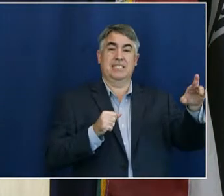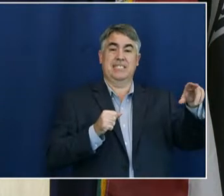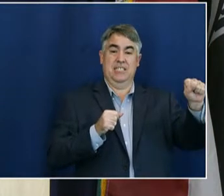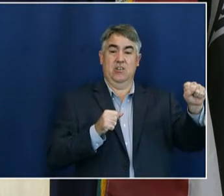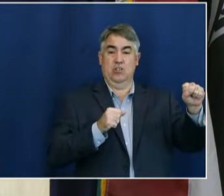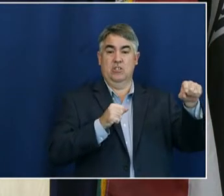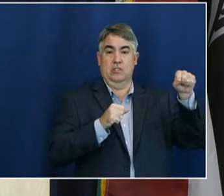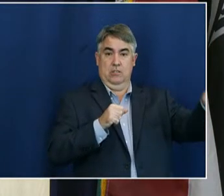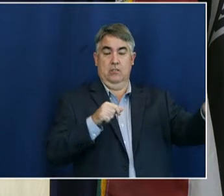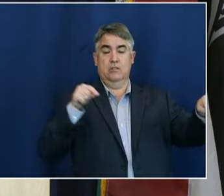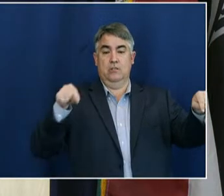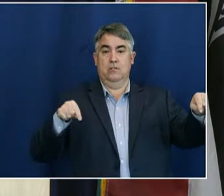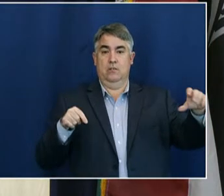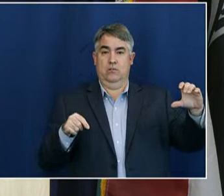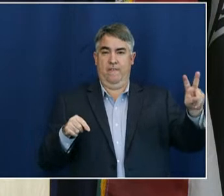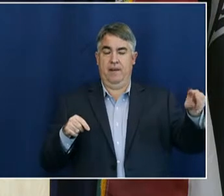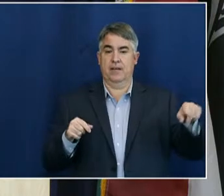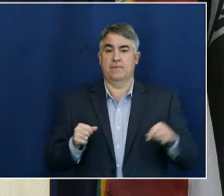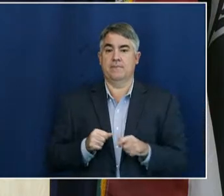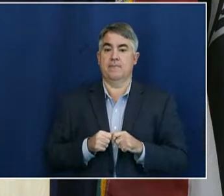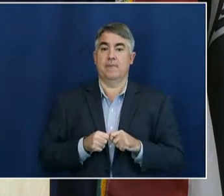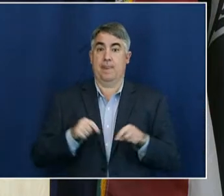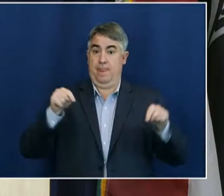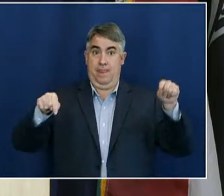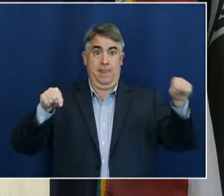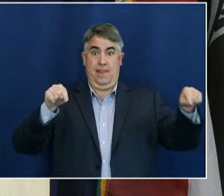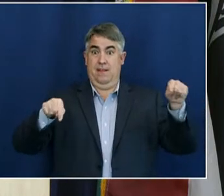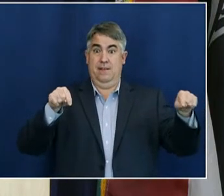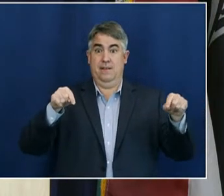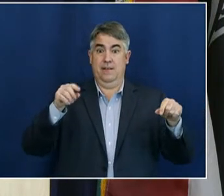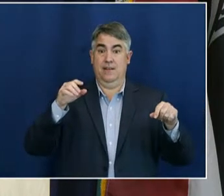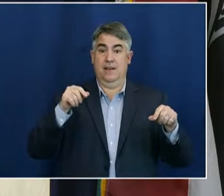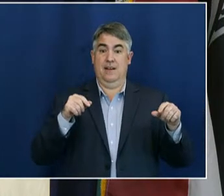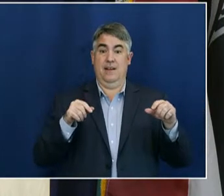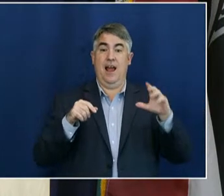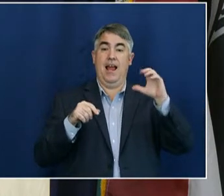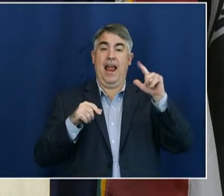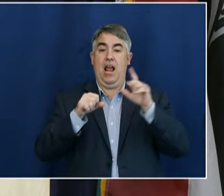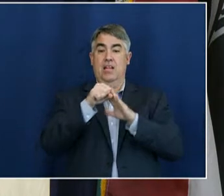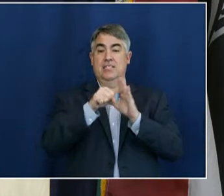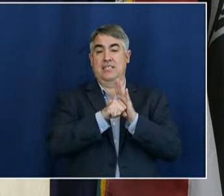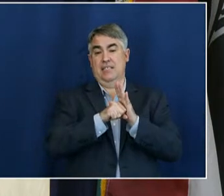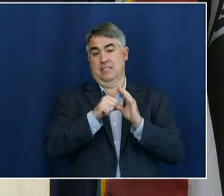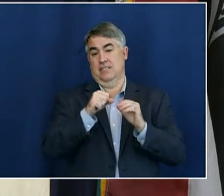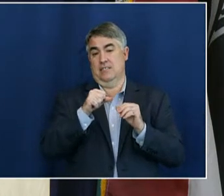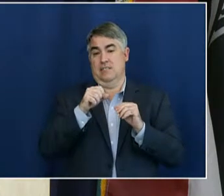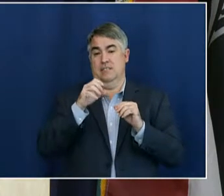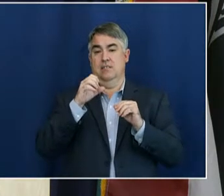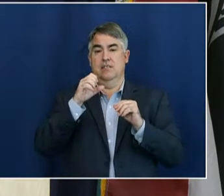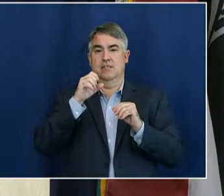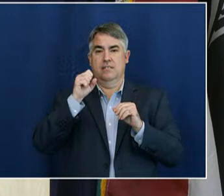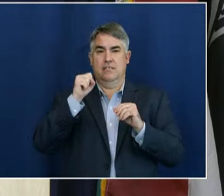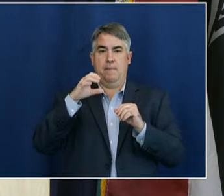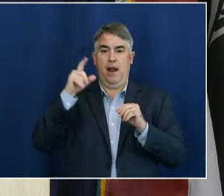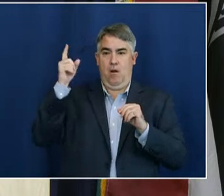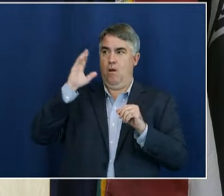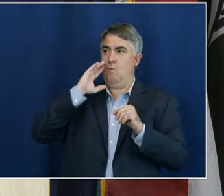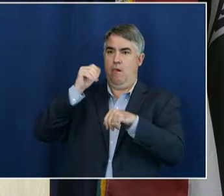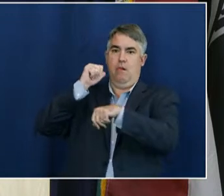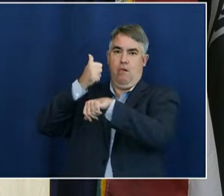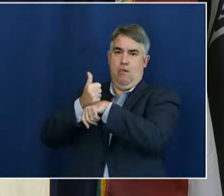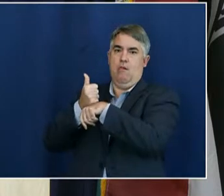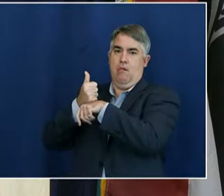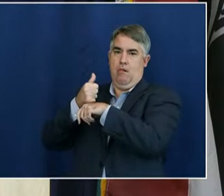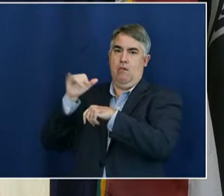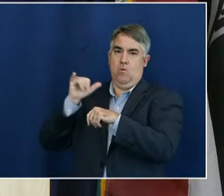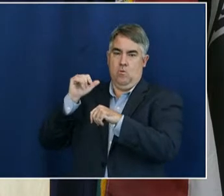North County sponsored vaccination superstation will open at Cal State San Marcos' athletic complex. We will begin taking appointments